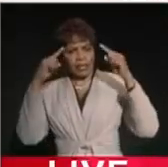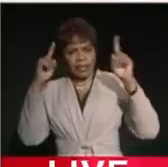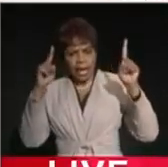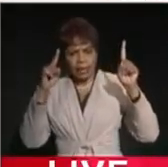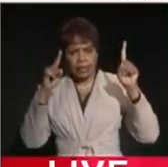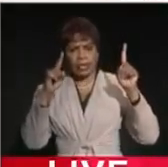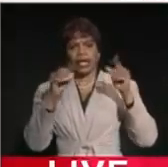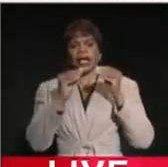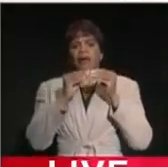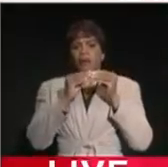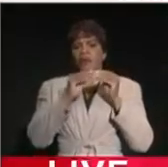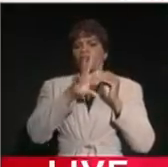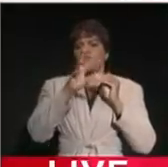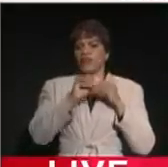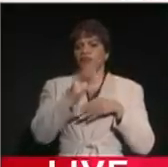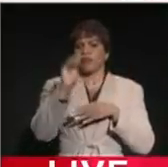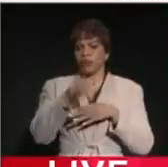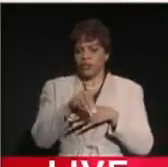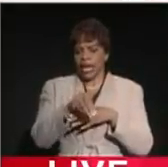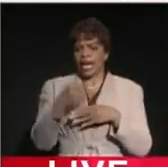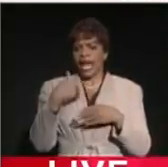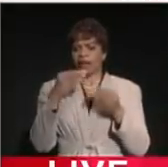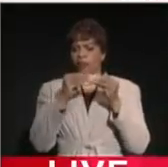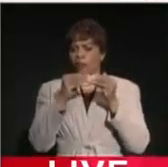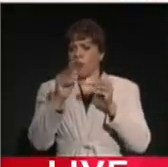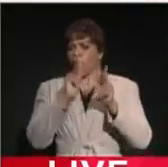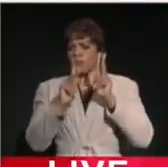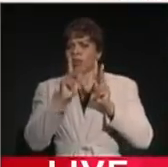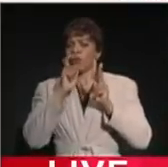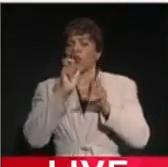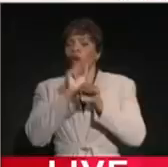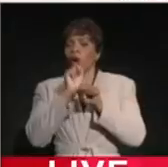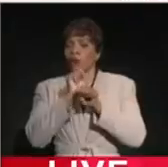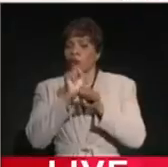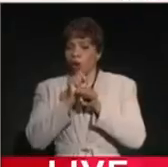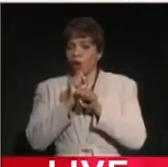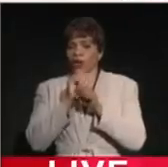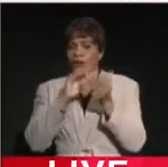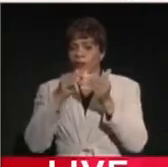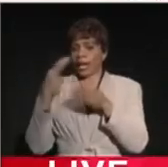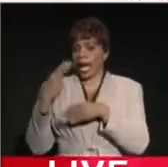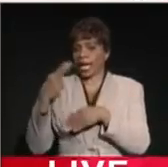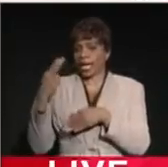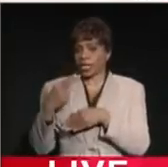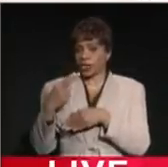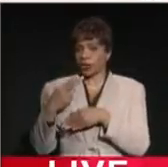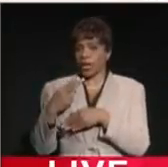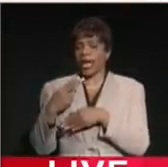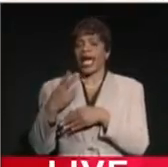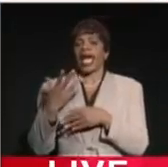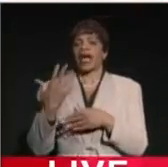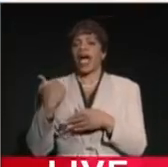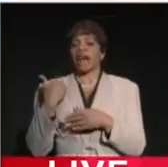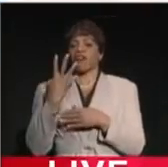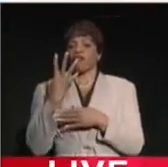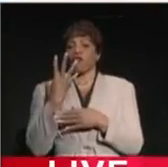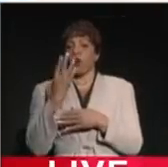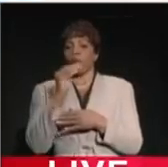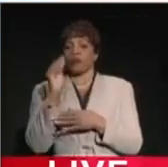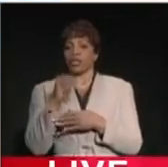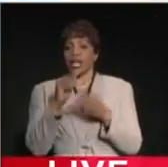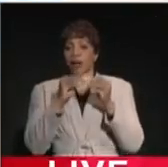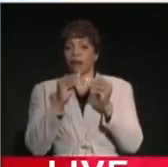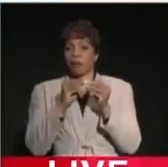more people working today than ever in the history of the state. And just a report came out this week that we have 4% more in our back pocket than we had